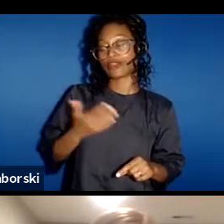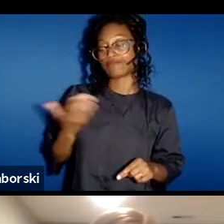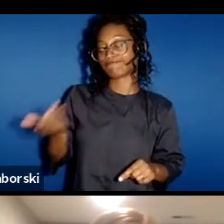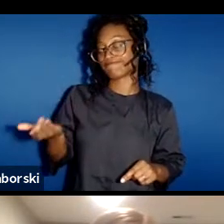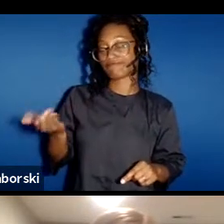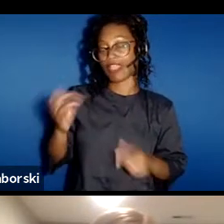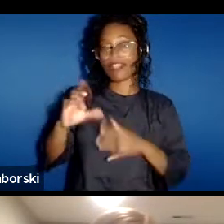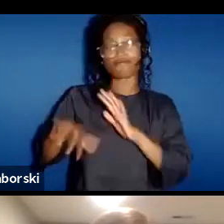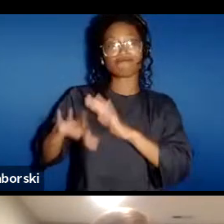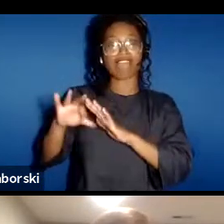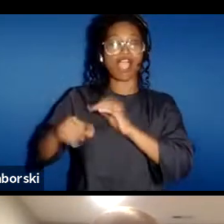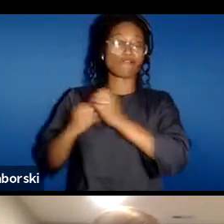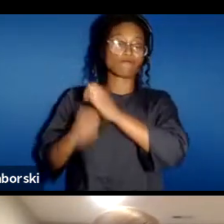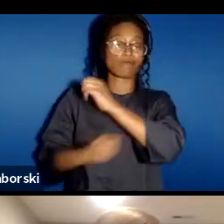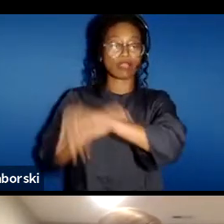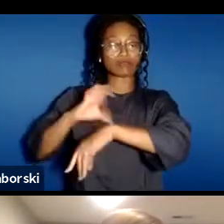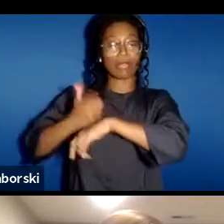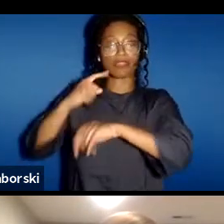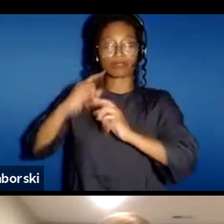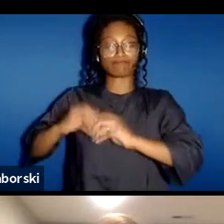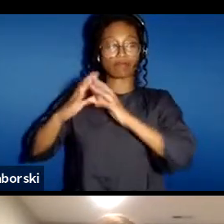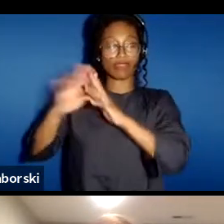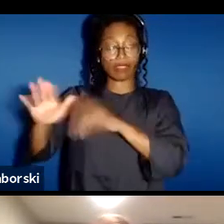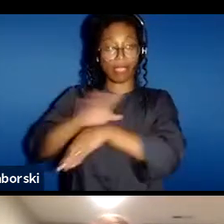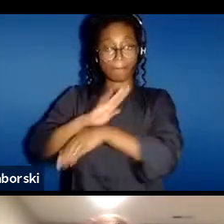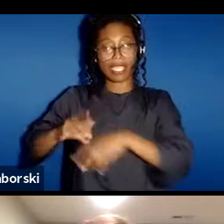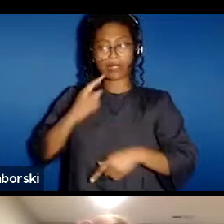a couple of days before, and then we were in a meeting, and he said, "So Dak,